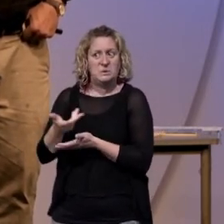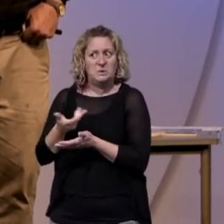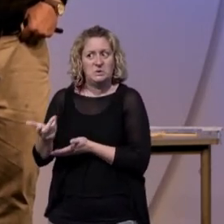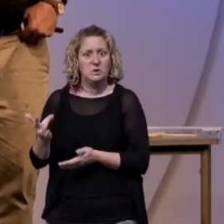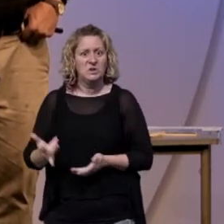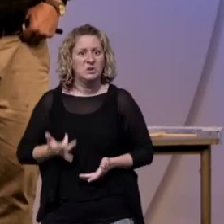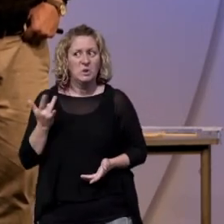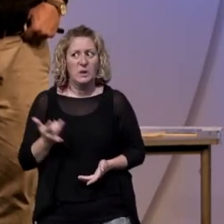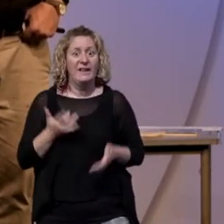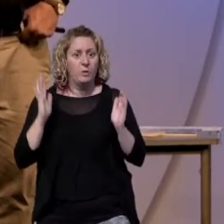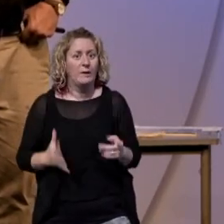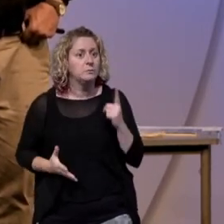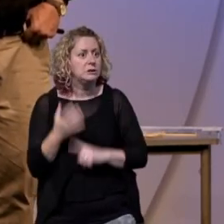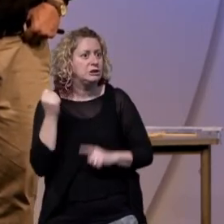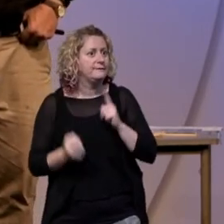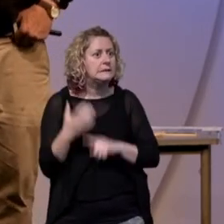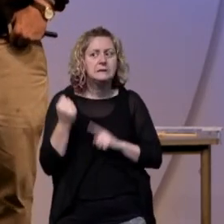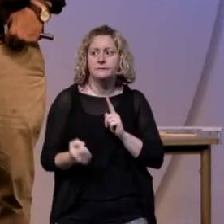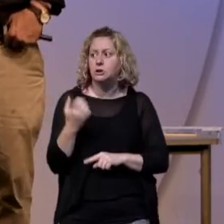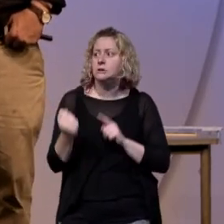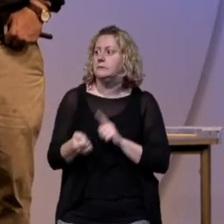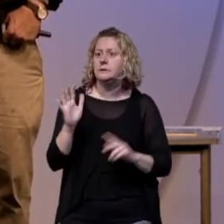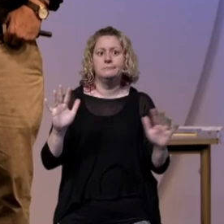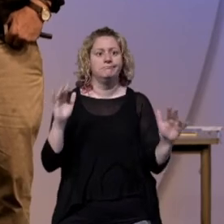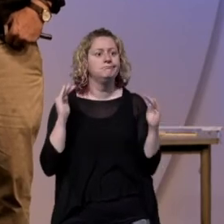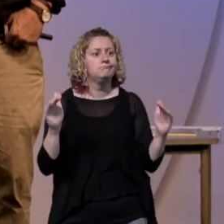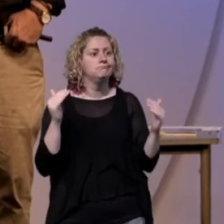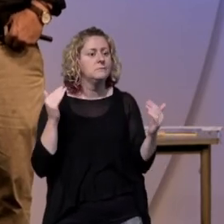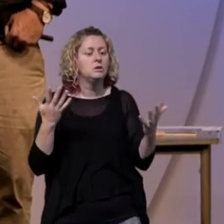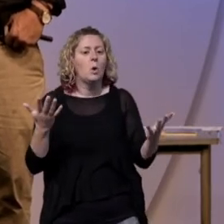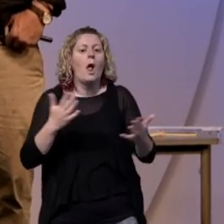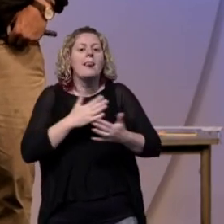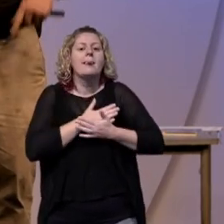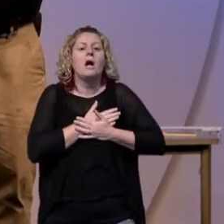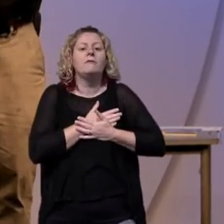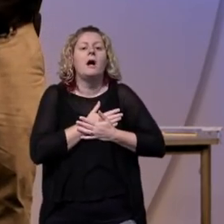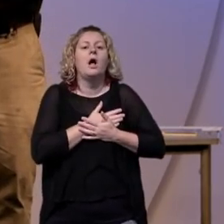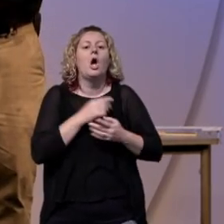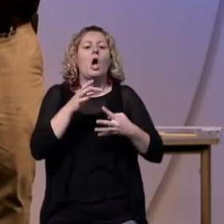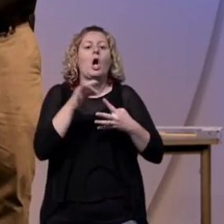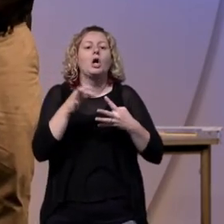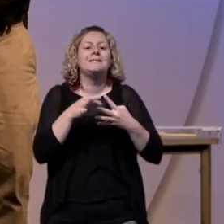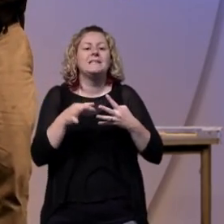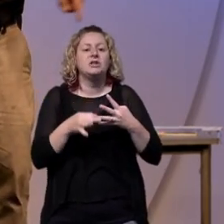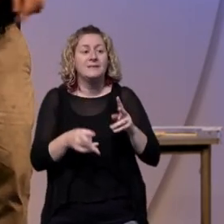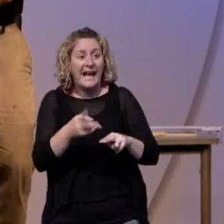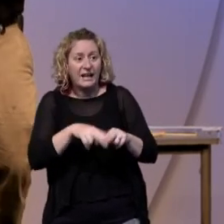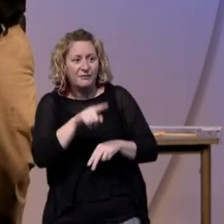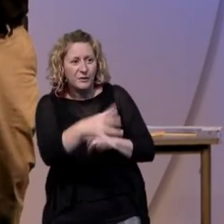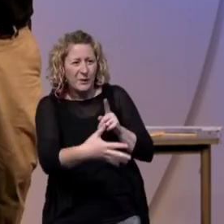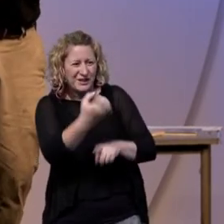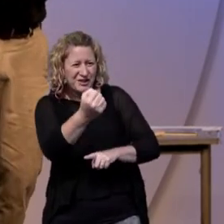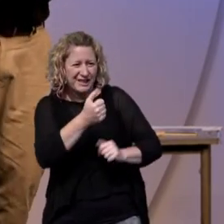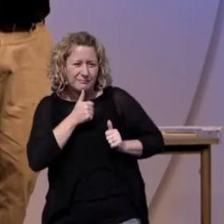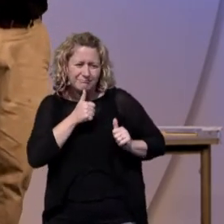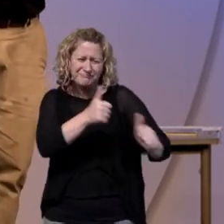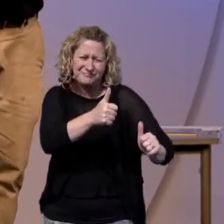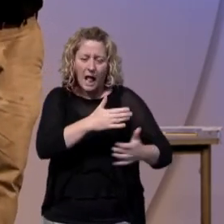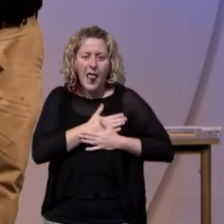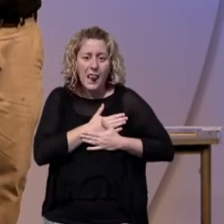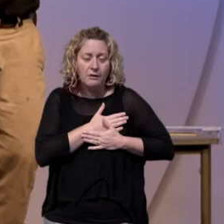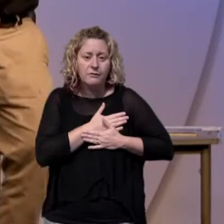by achievement. And so all the love is conditional. We'll love you if you achieve. And if you don't achieve, we won't love you.